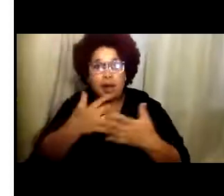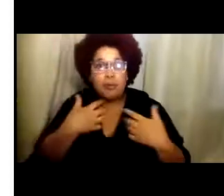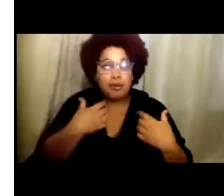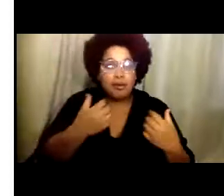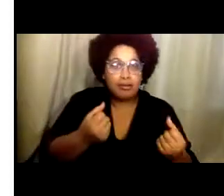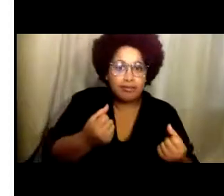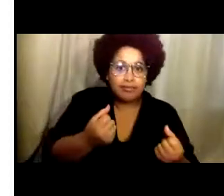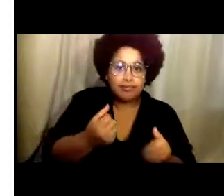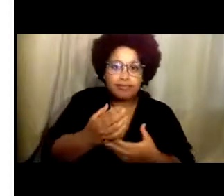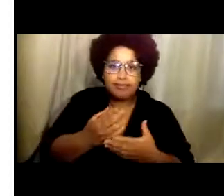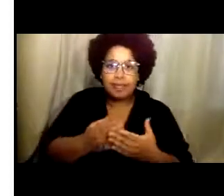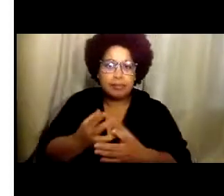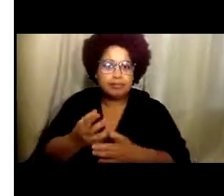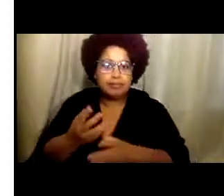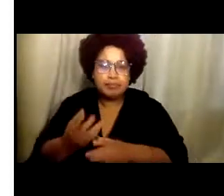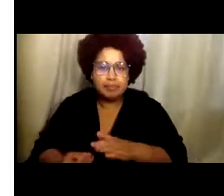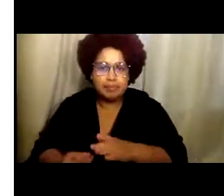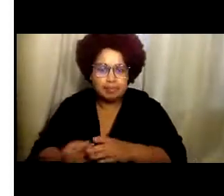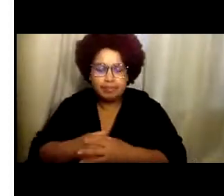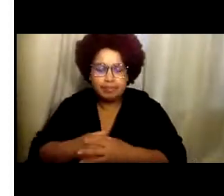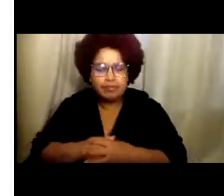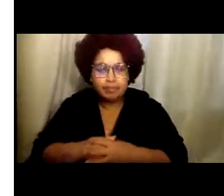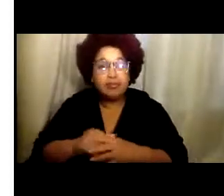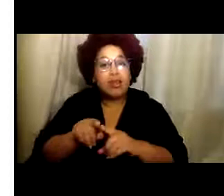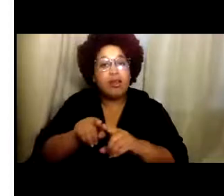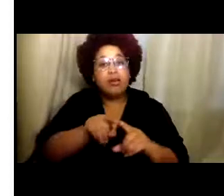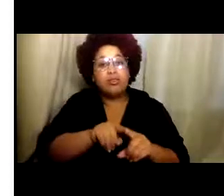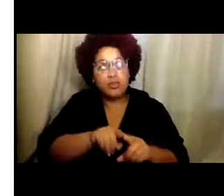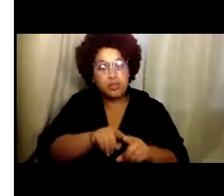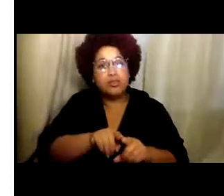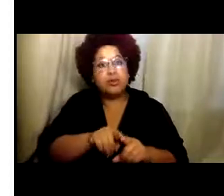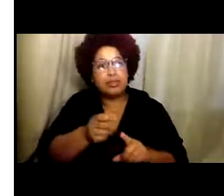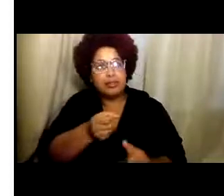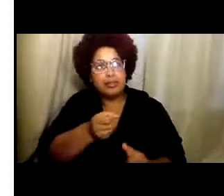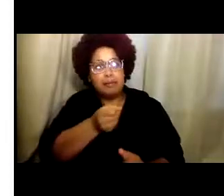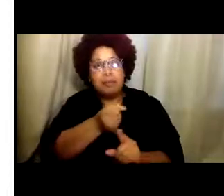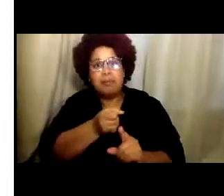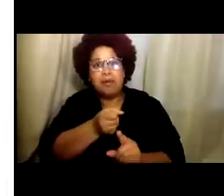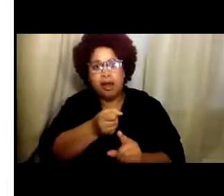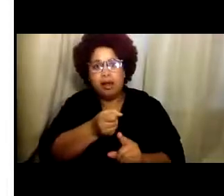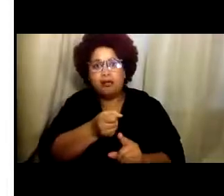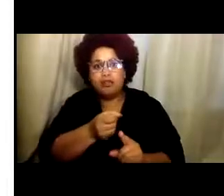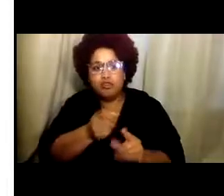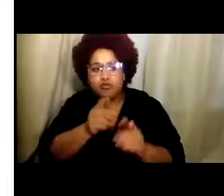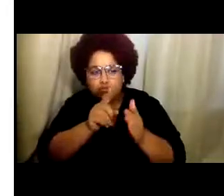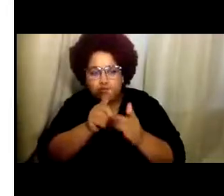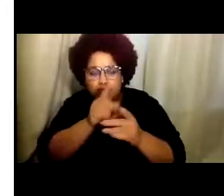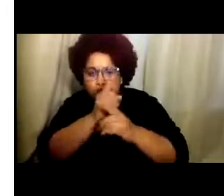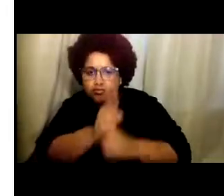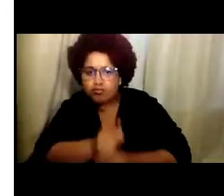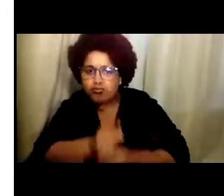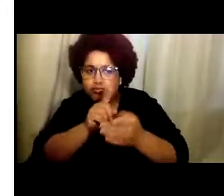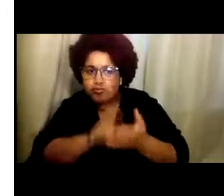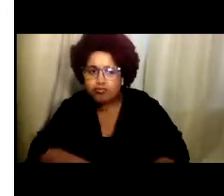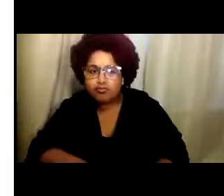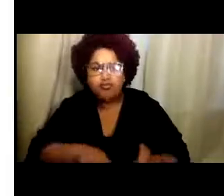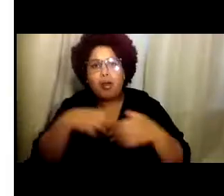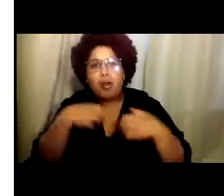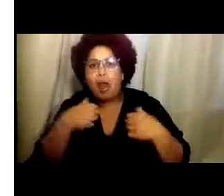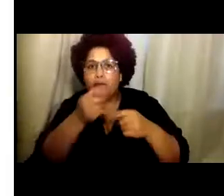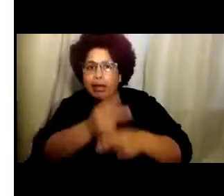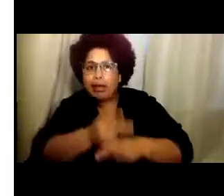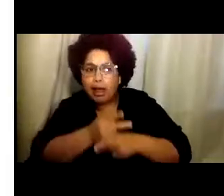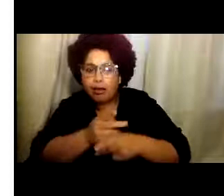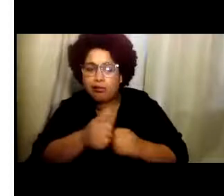have not, but I've also seen the impact that it's had on providing just routine healthcare, as well as the